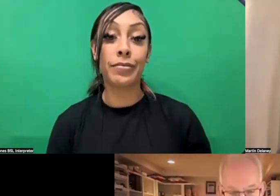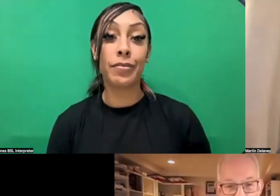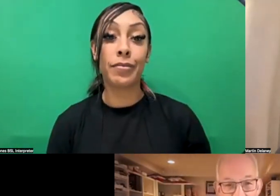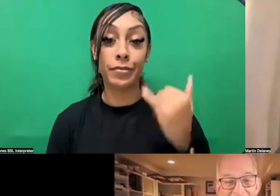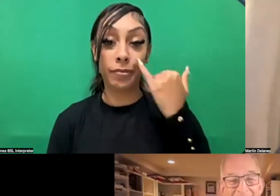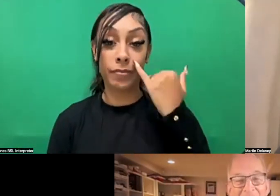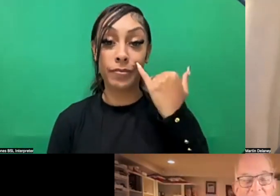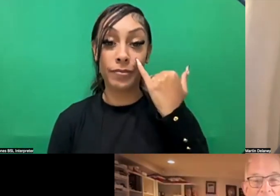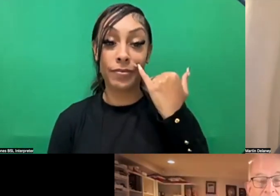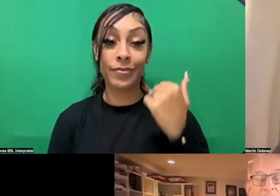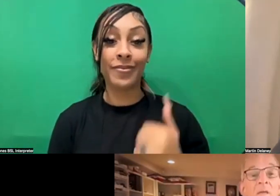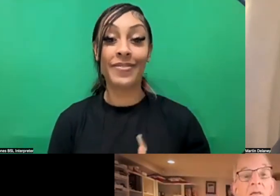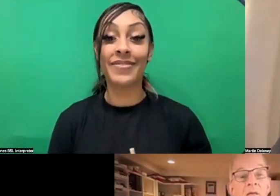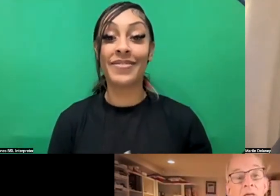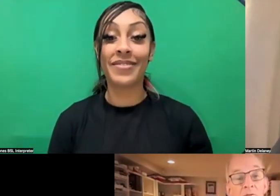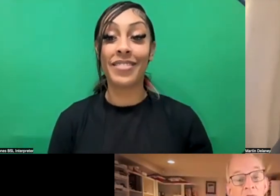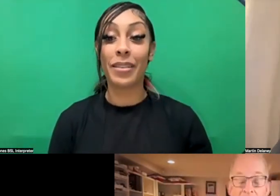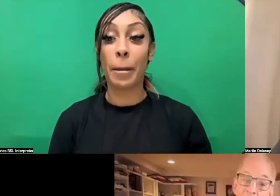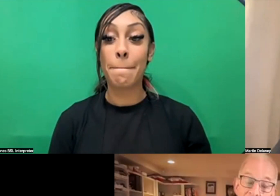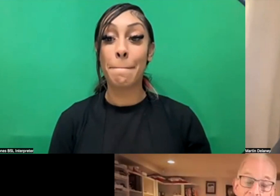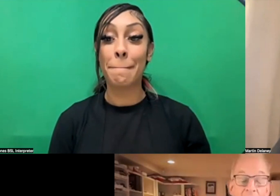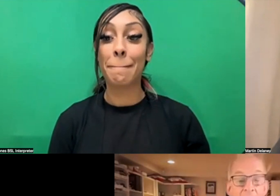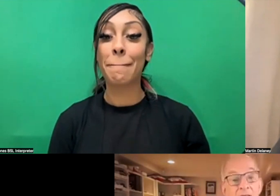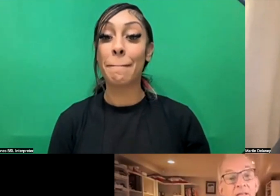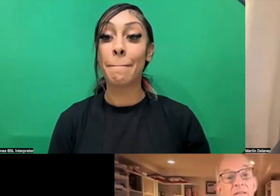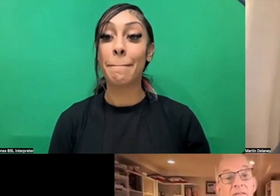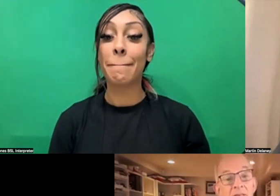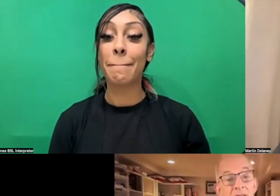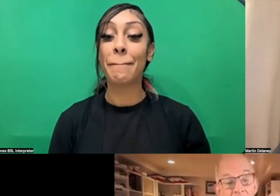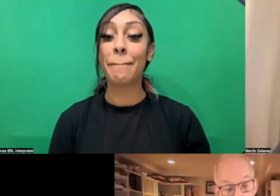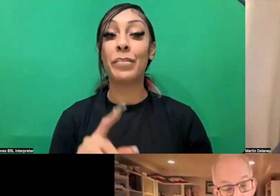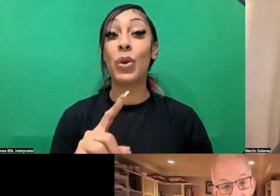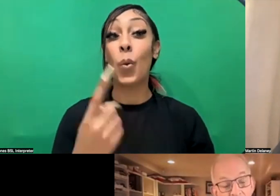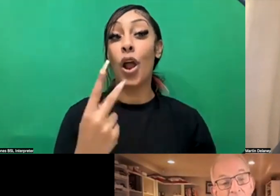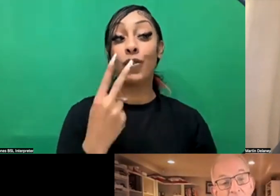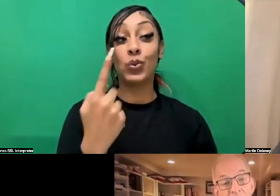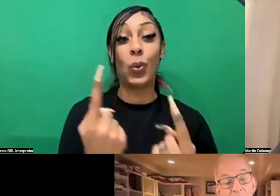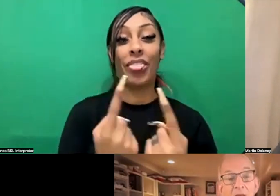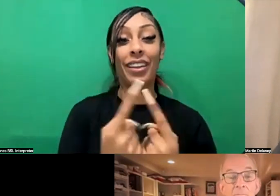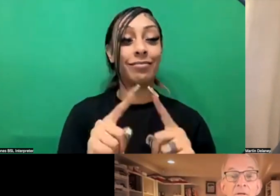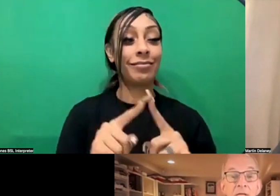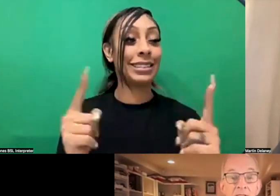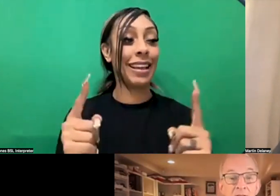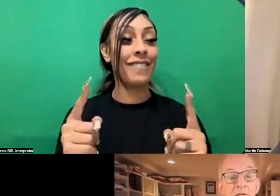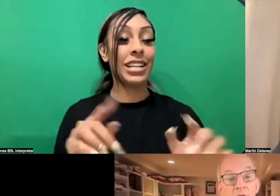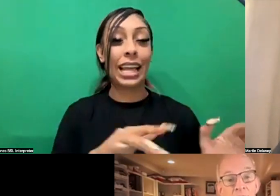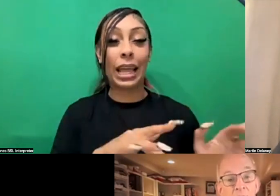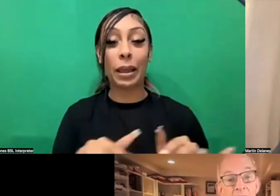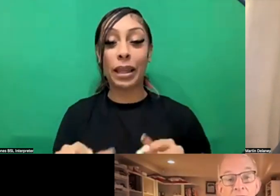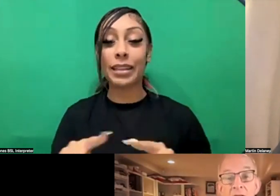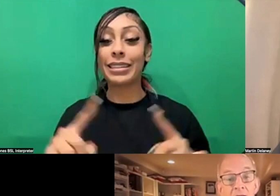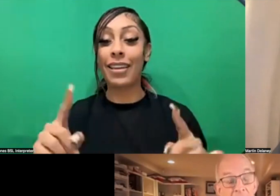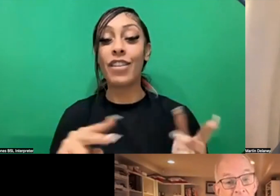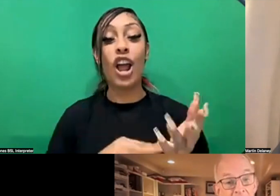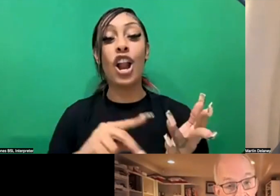Almost got that one. So that's one of the 2 things, differences from a MIDI piano keyboard, is that the notes are